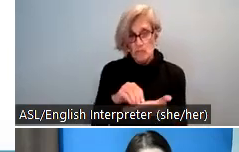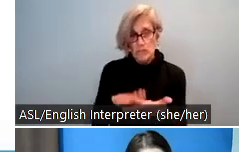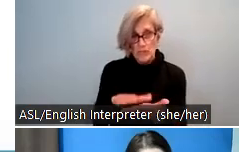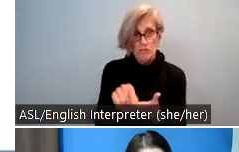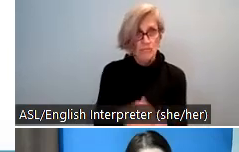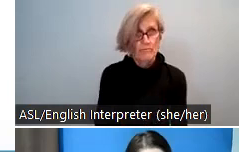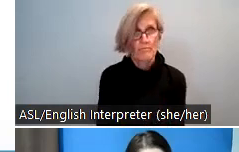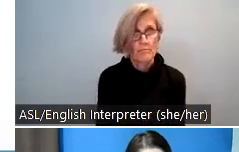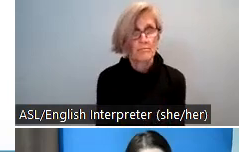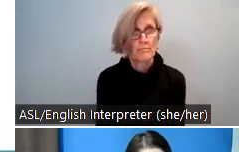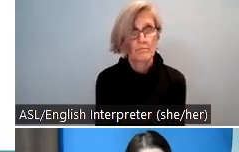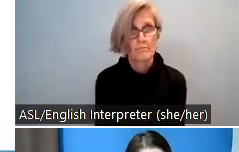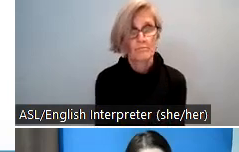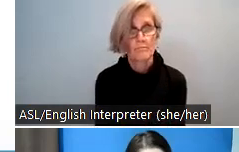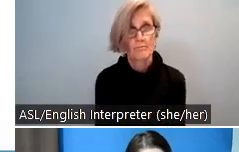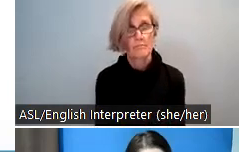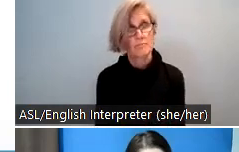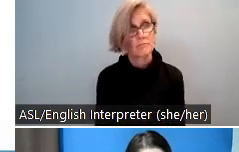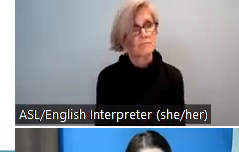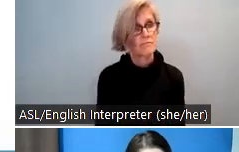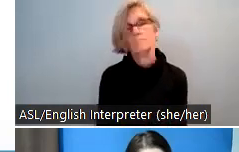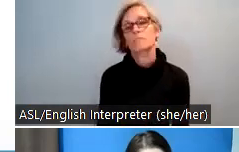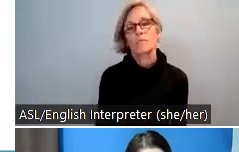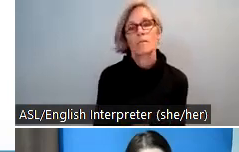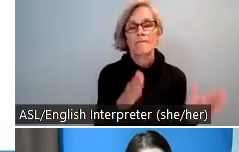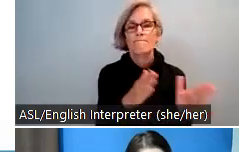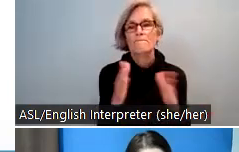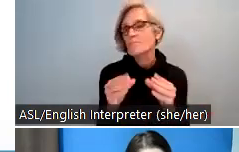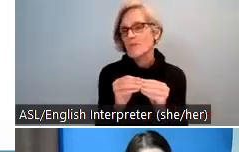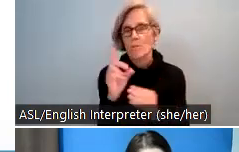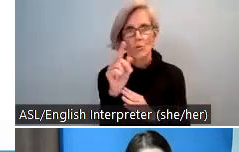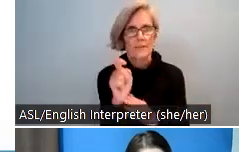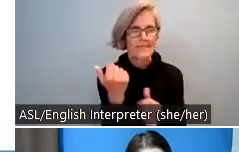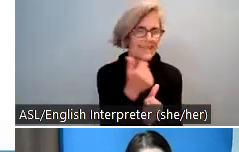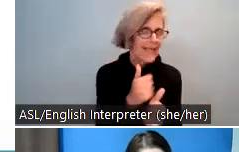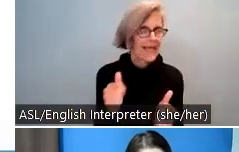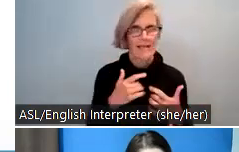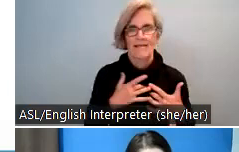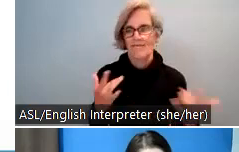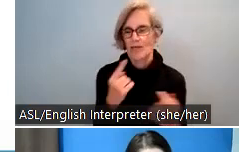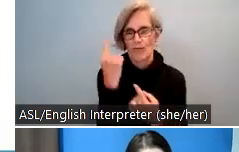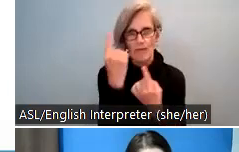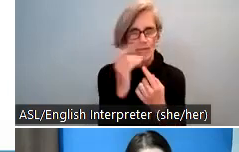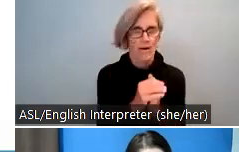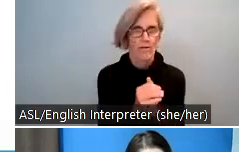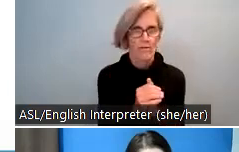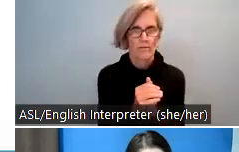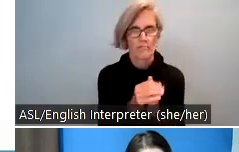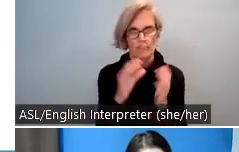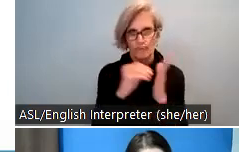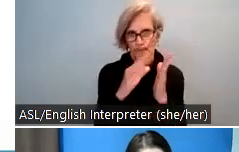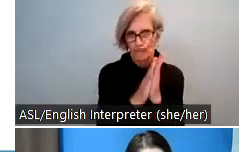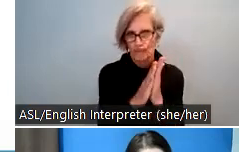Continuing with the project dates, any events that you're considering, add those dates, messaging